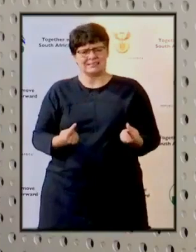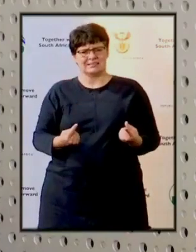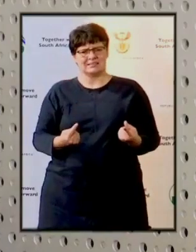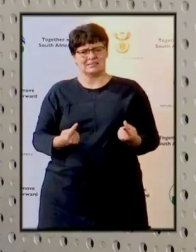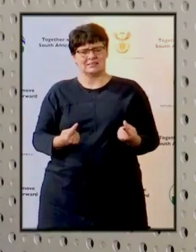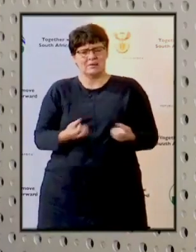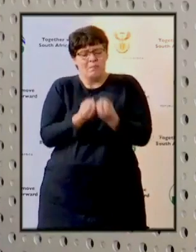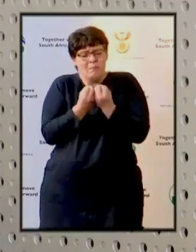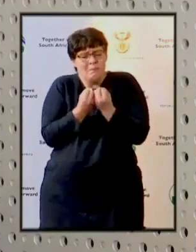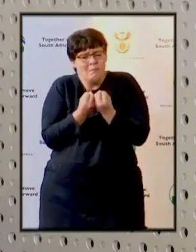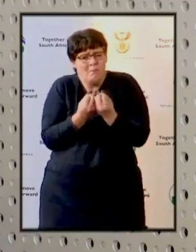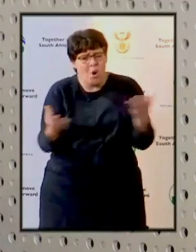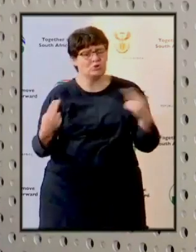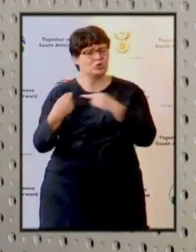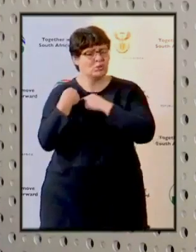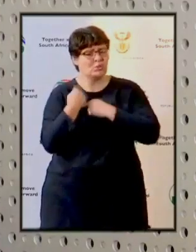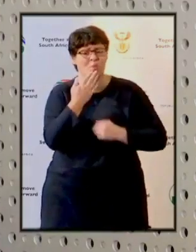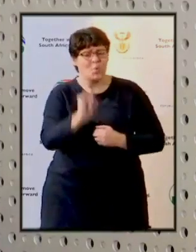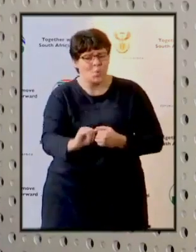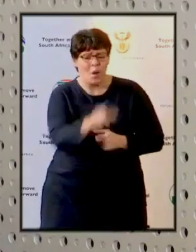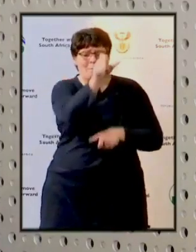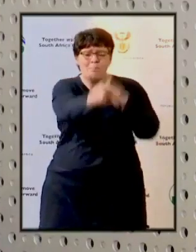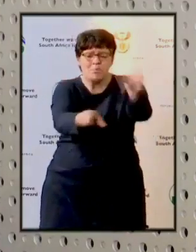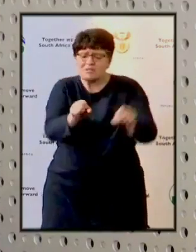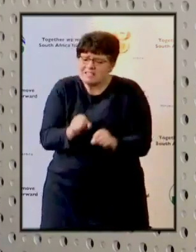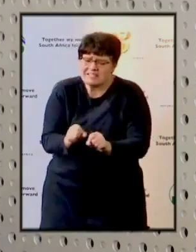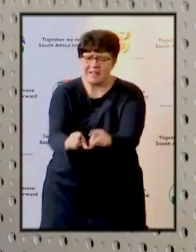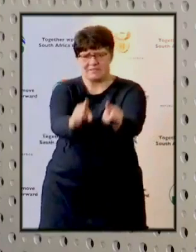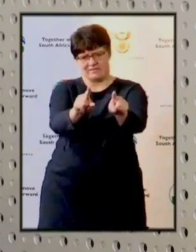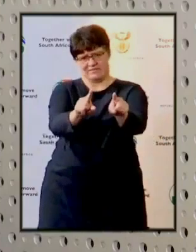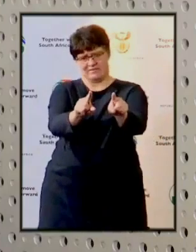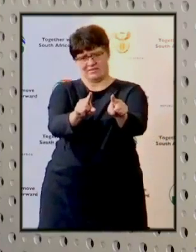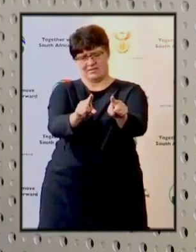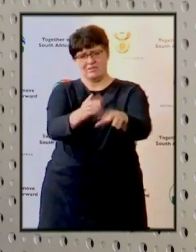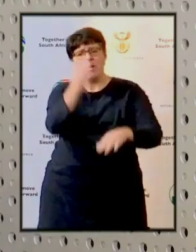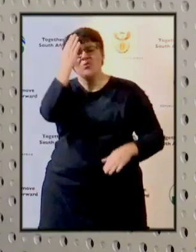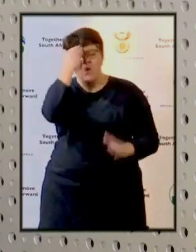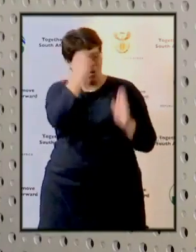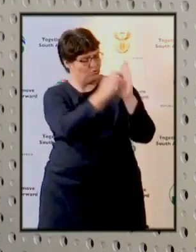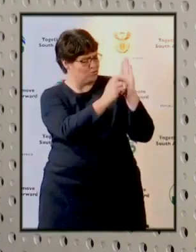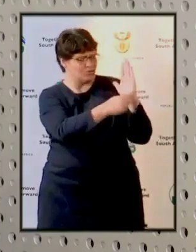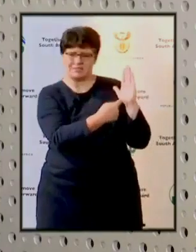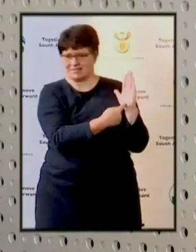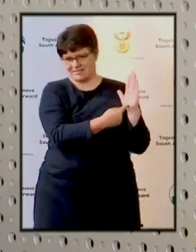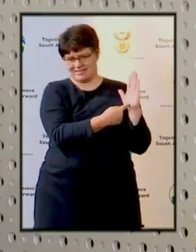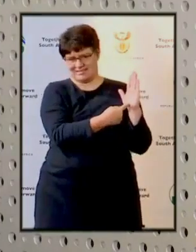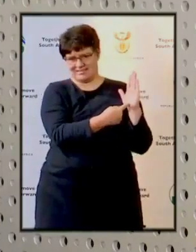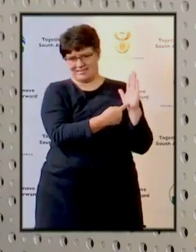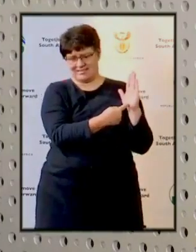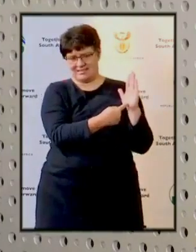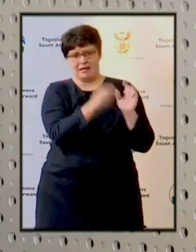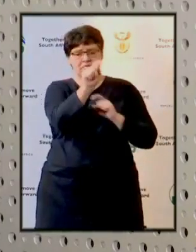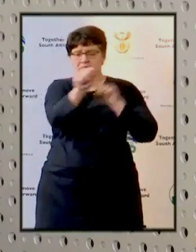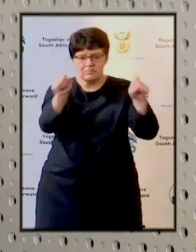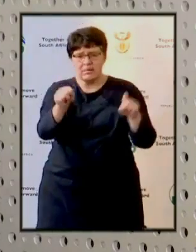heavy lifting will have to be done by our people using the guidelines that we can develop, using the facilities that we can all